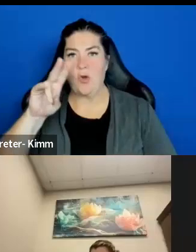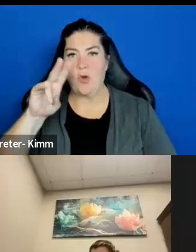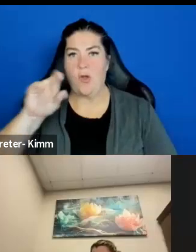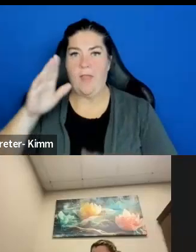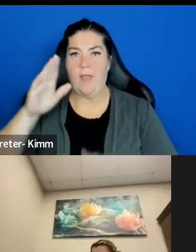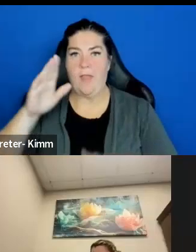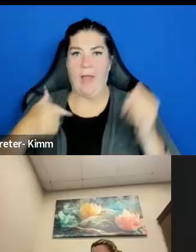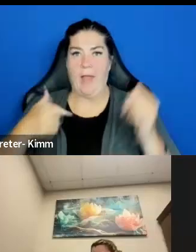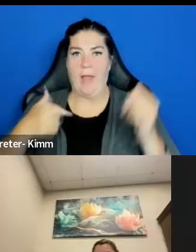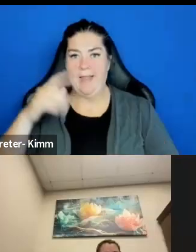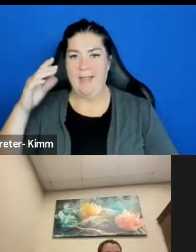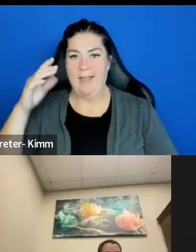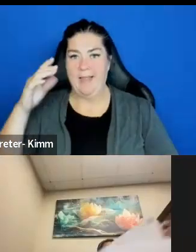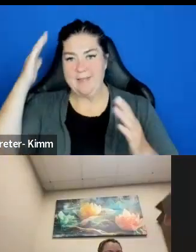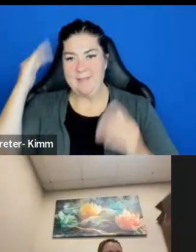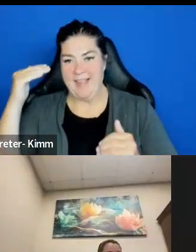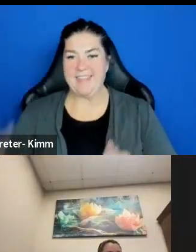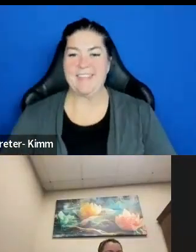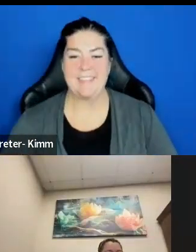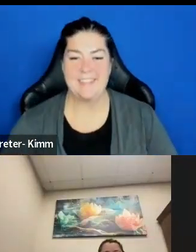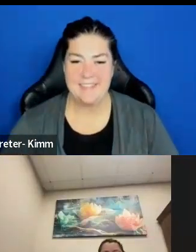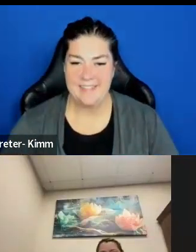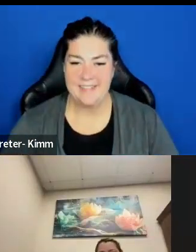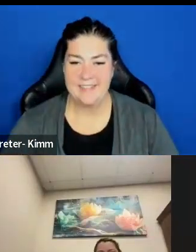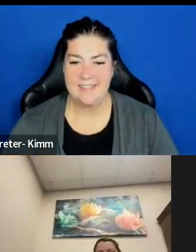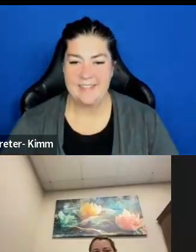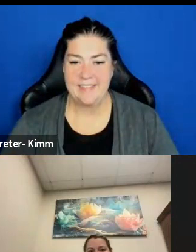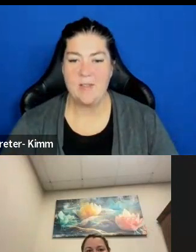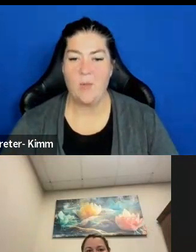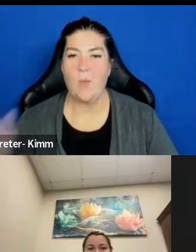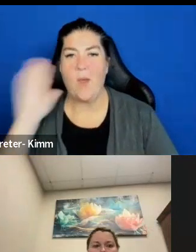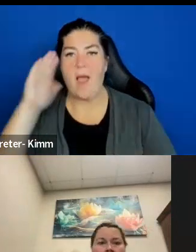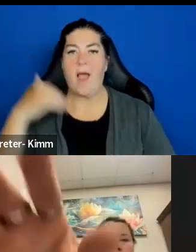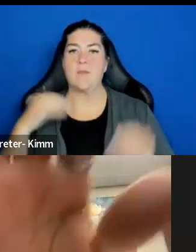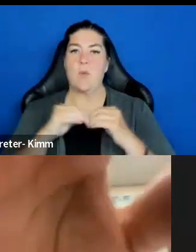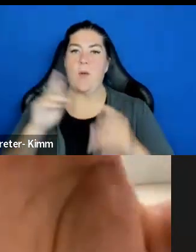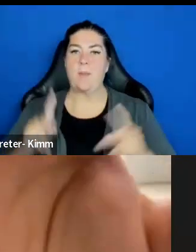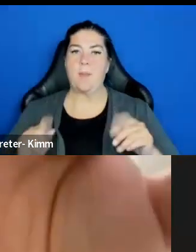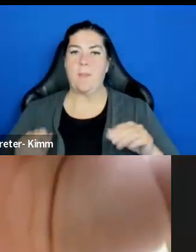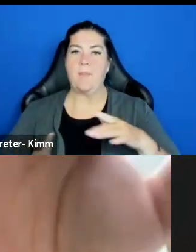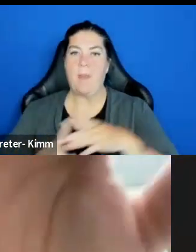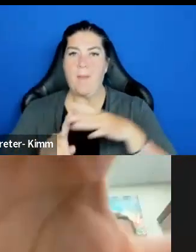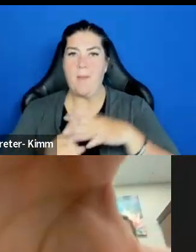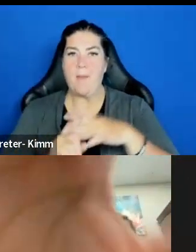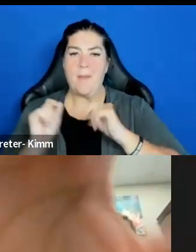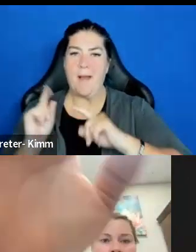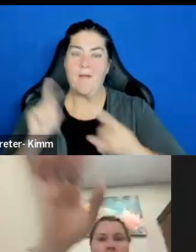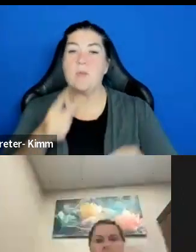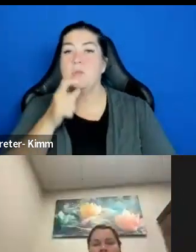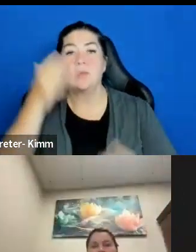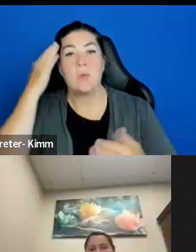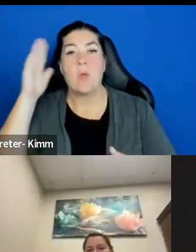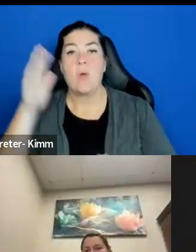participating, and so we'll probably have more folks trickle in. But for those that don't know, we're at the Utah